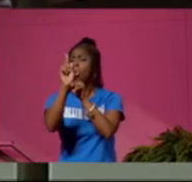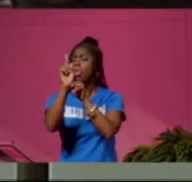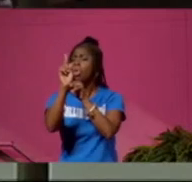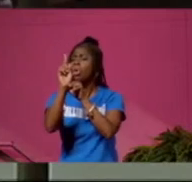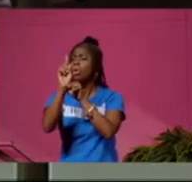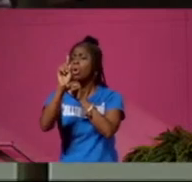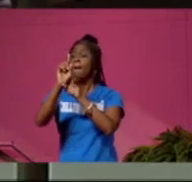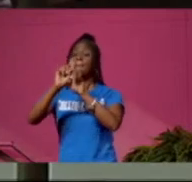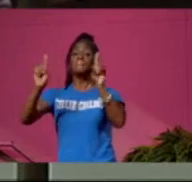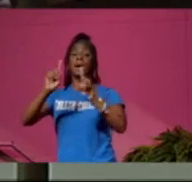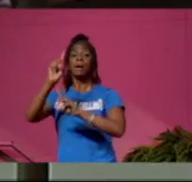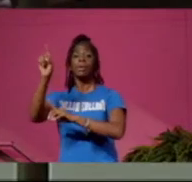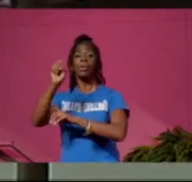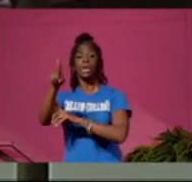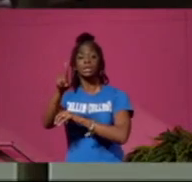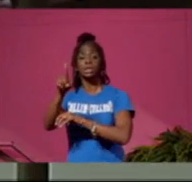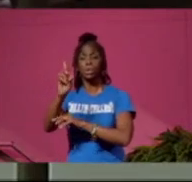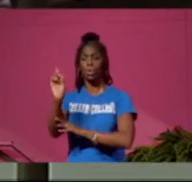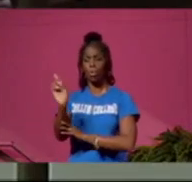All right.